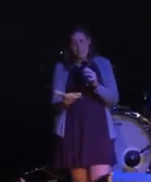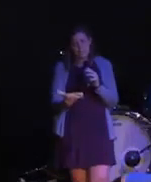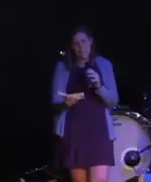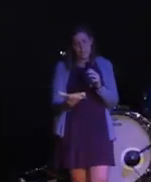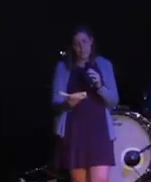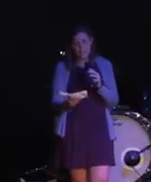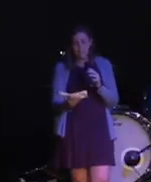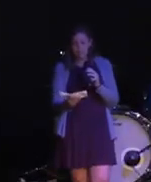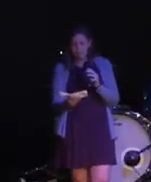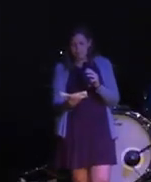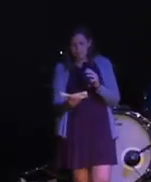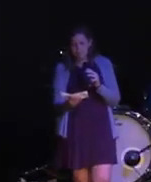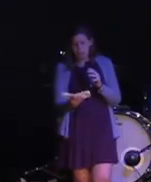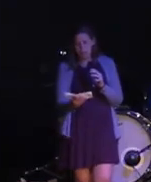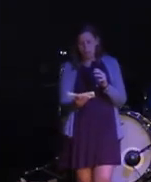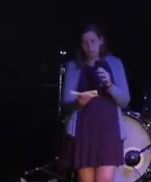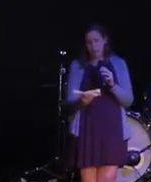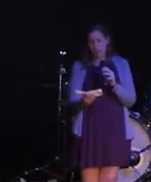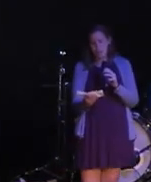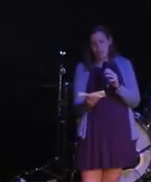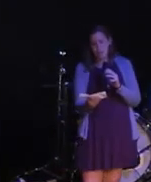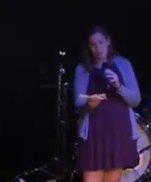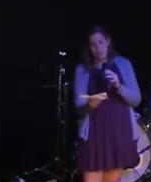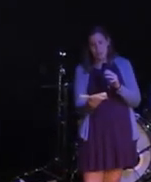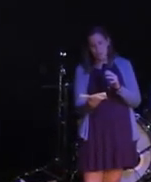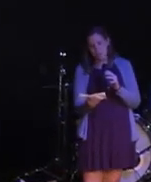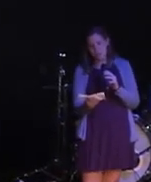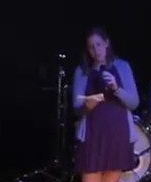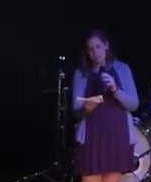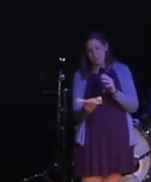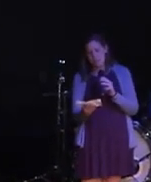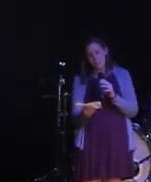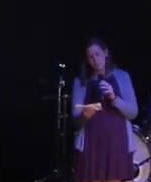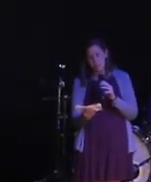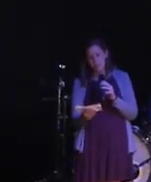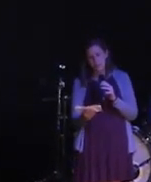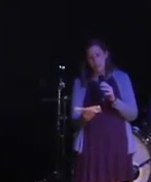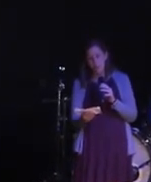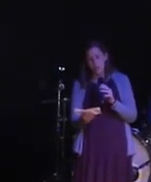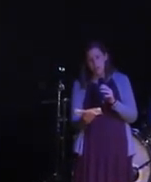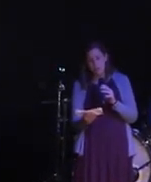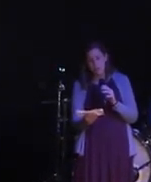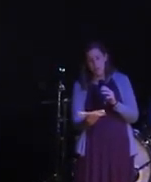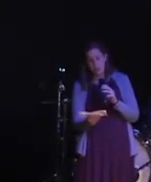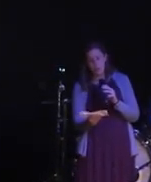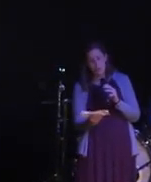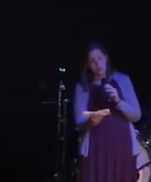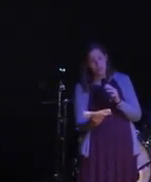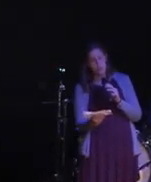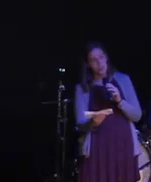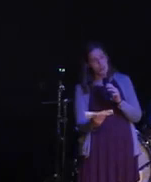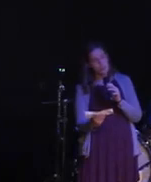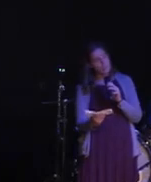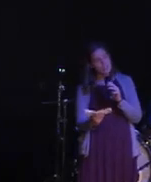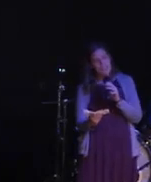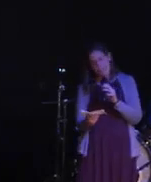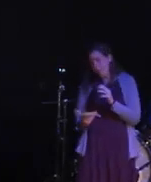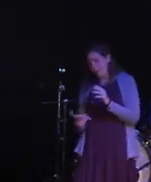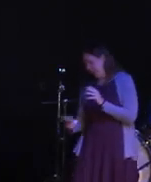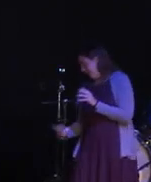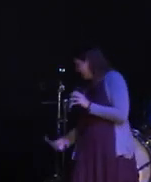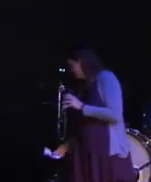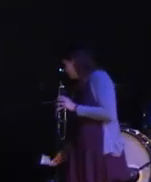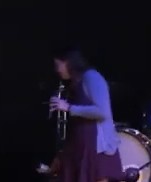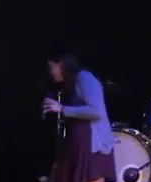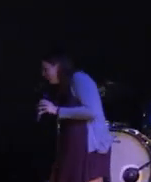And Estes the second, raised by Coffee Creek Correctional Facility with Christina Keefe of Portland, Oregon, Coffee Creek's